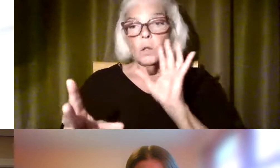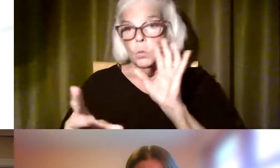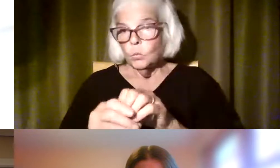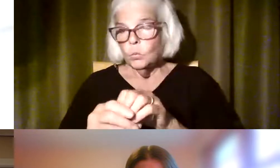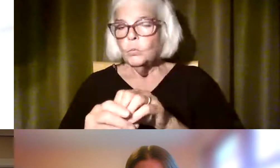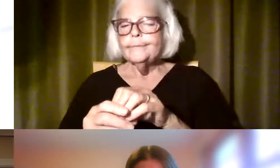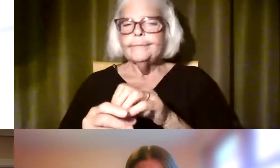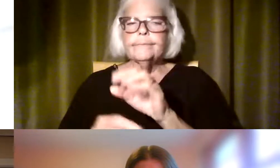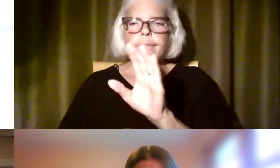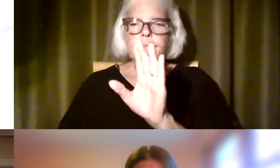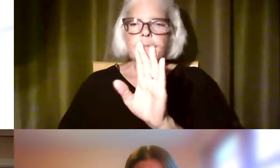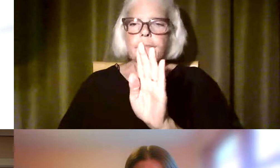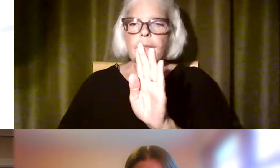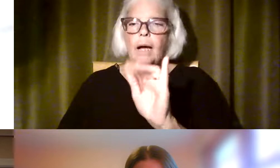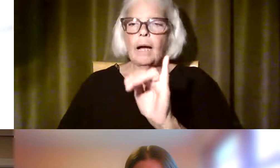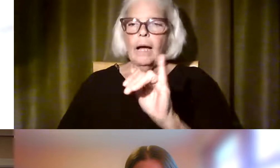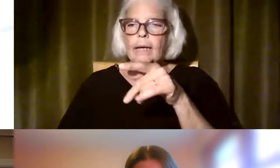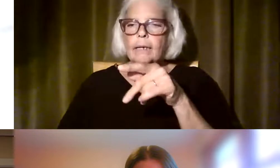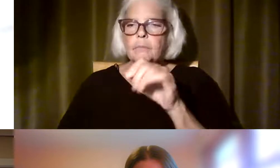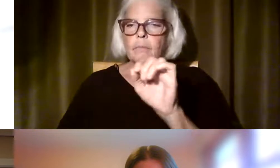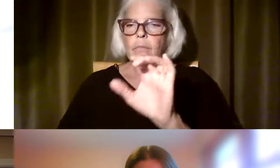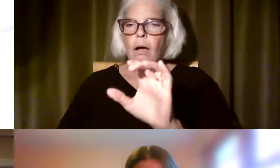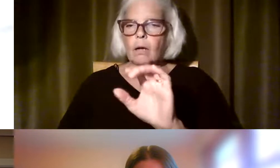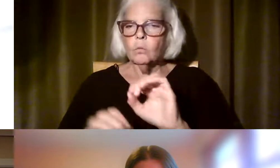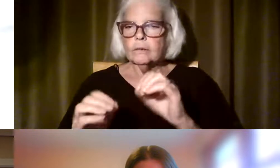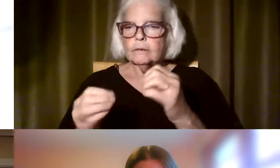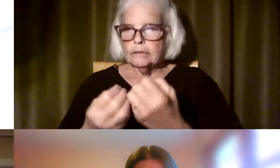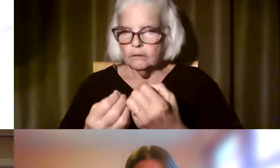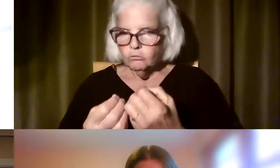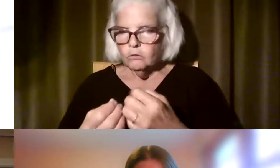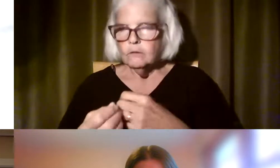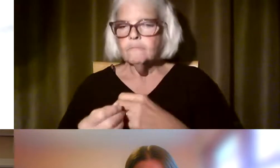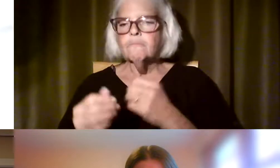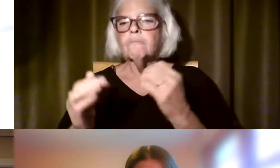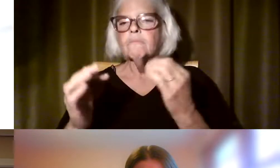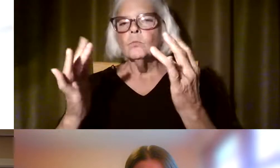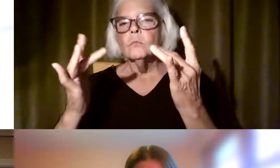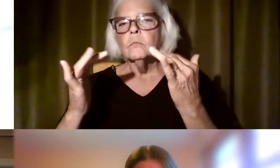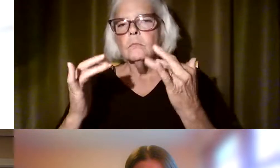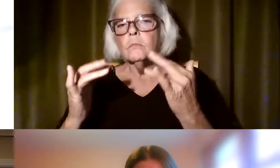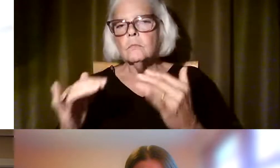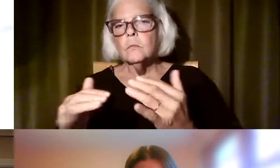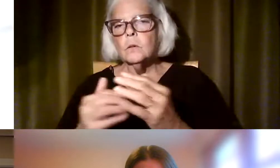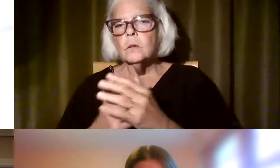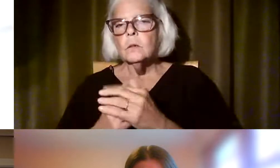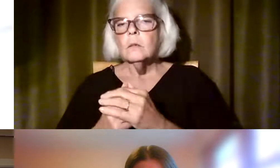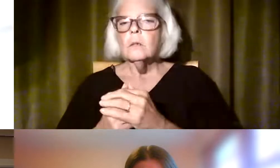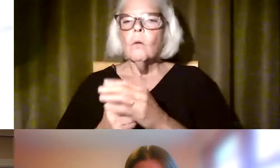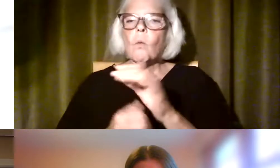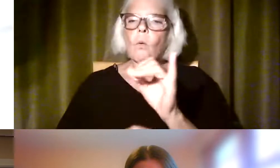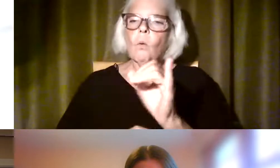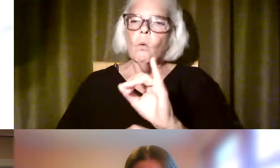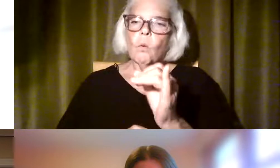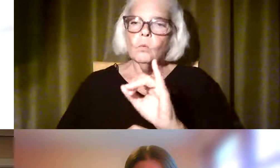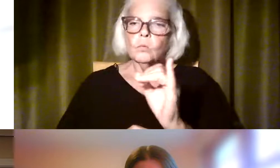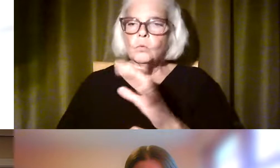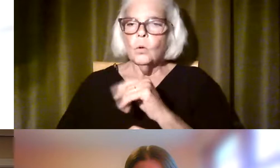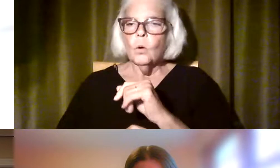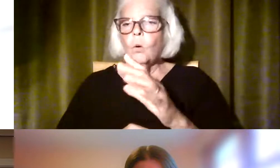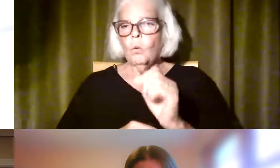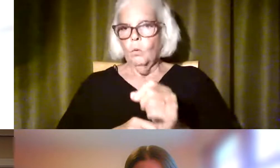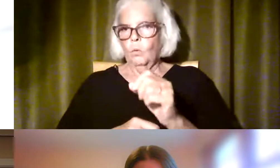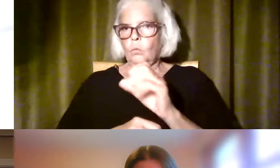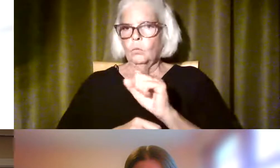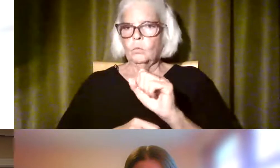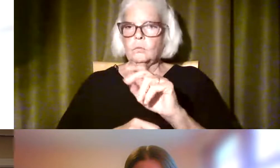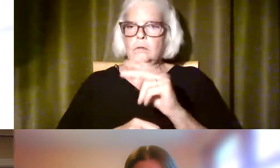populations. We've also emphasized English language learners and migrant workers. We also have a